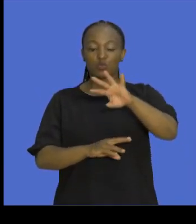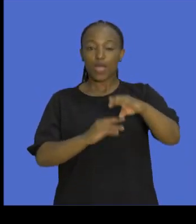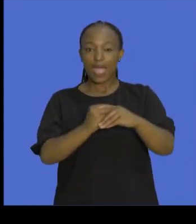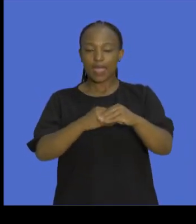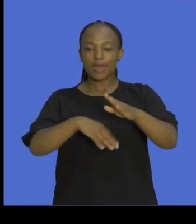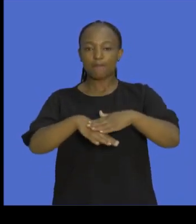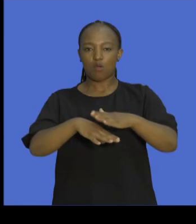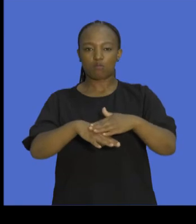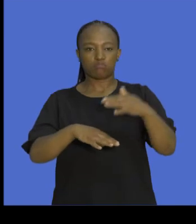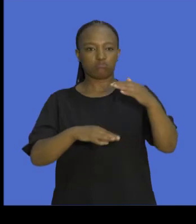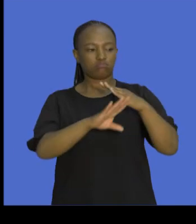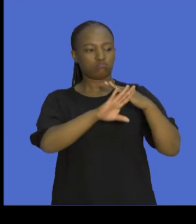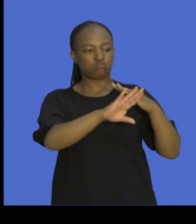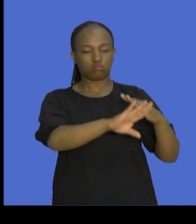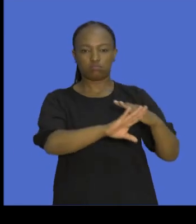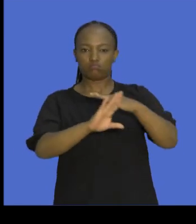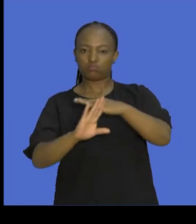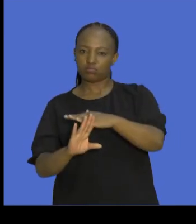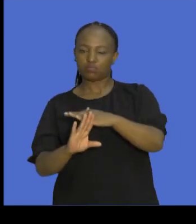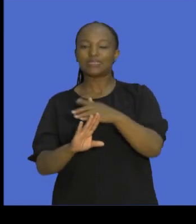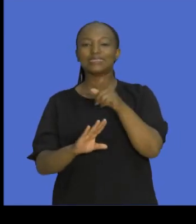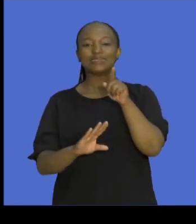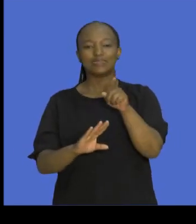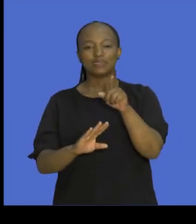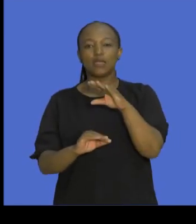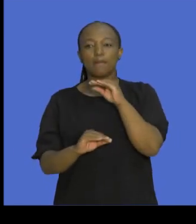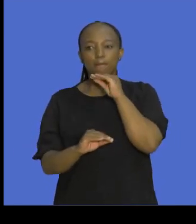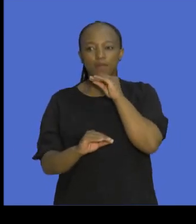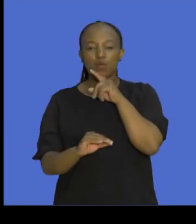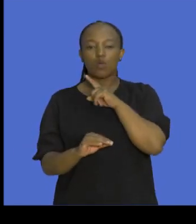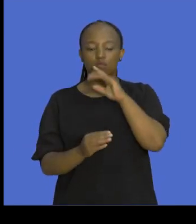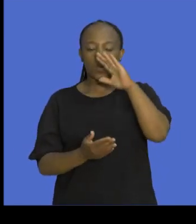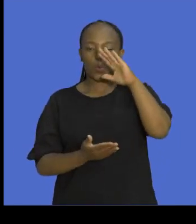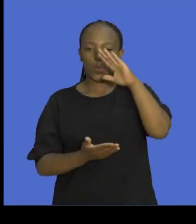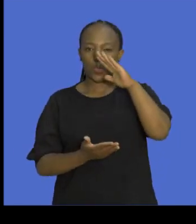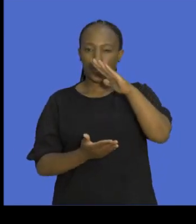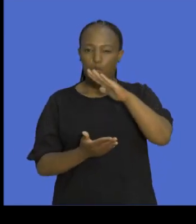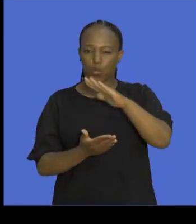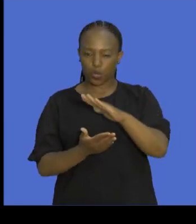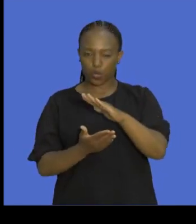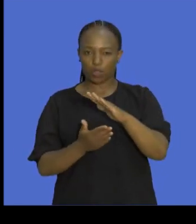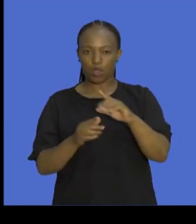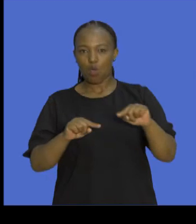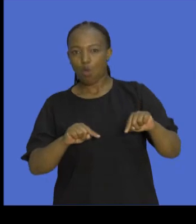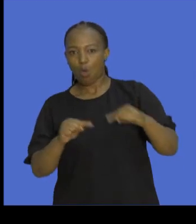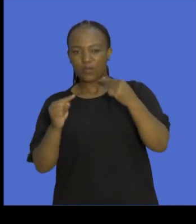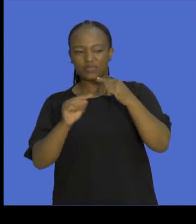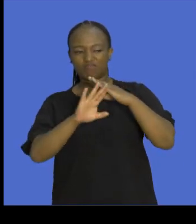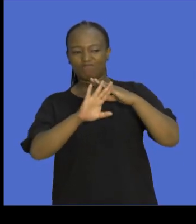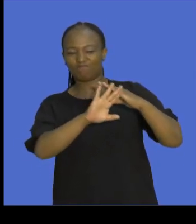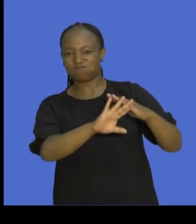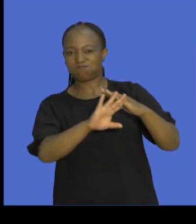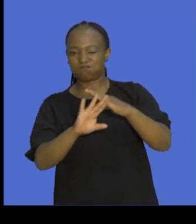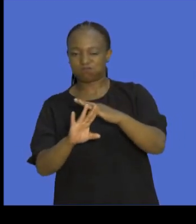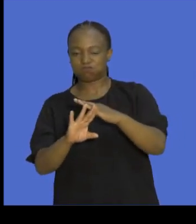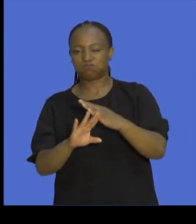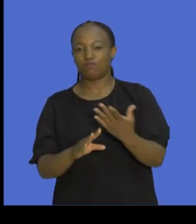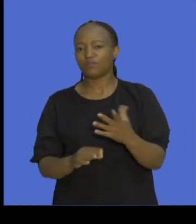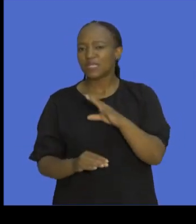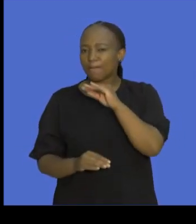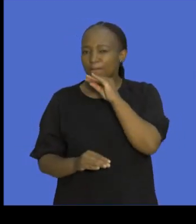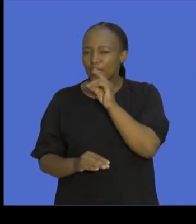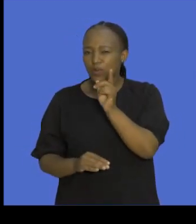So adding more resistors, we can arrive at that conclusion that it actually reduces the opposition to the flow of